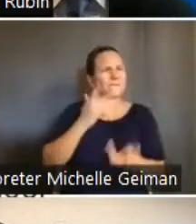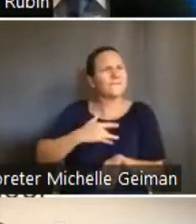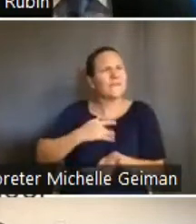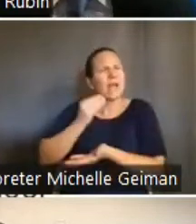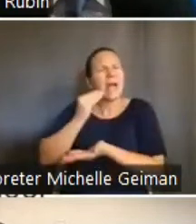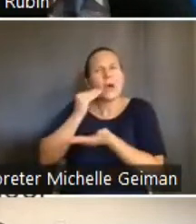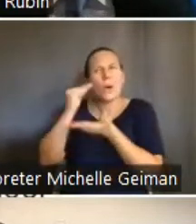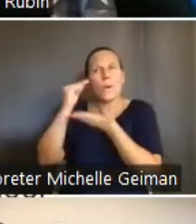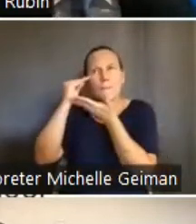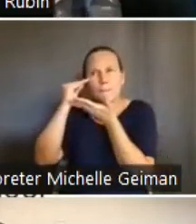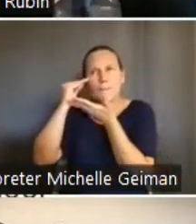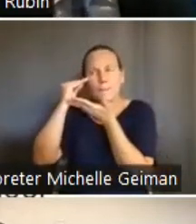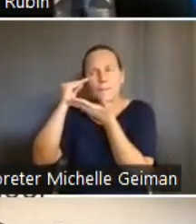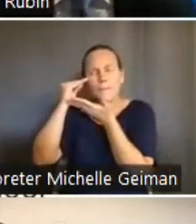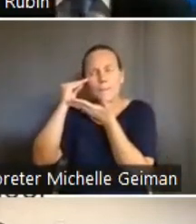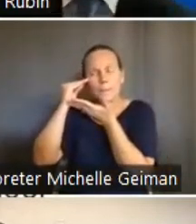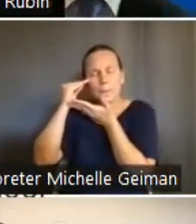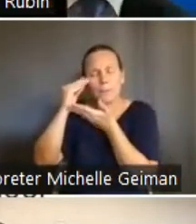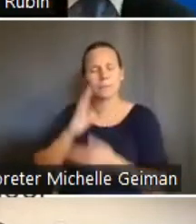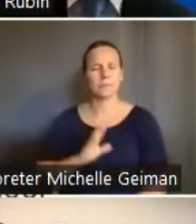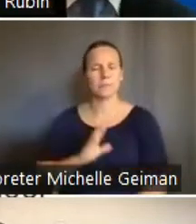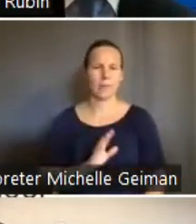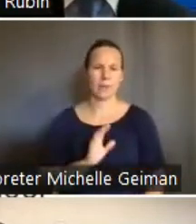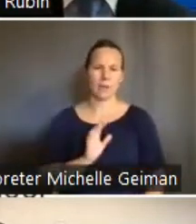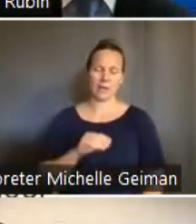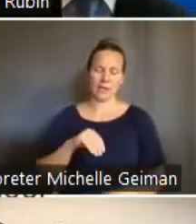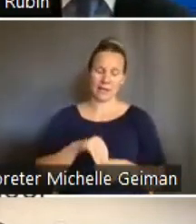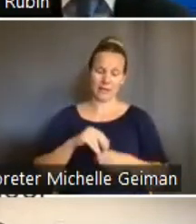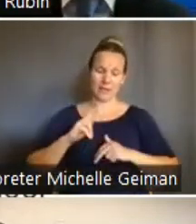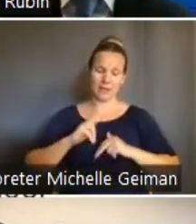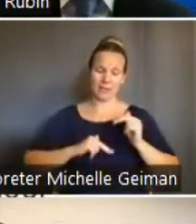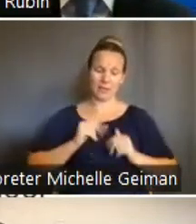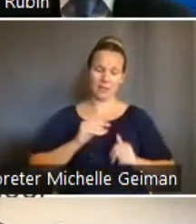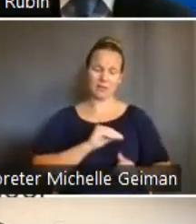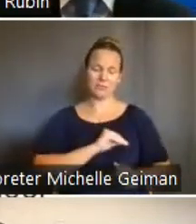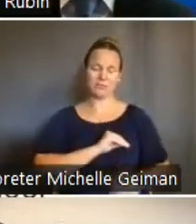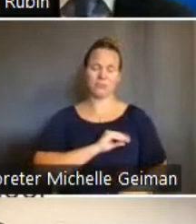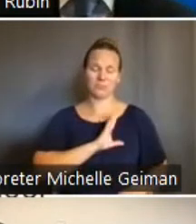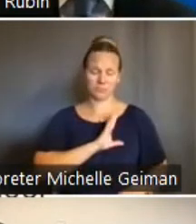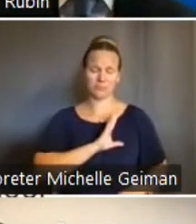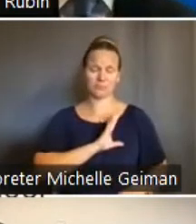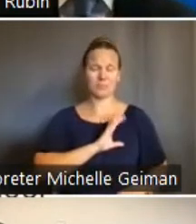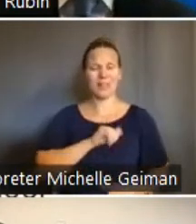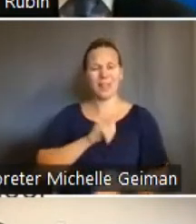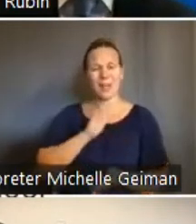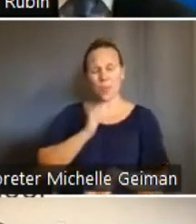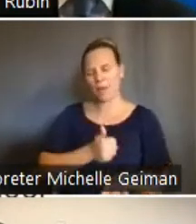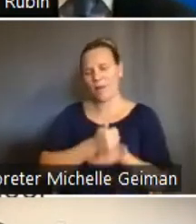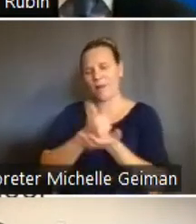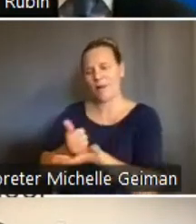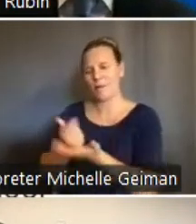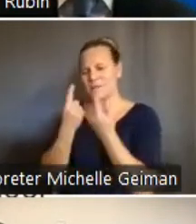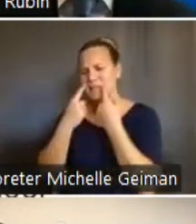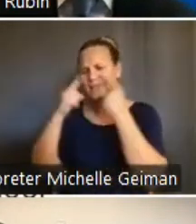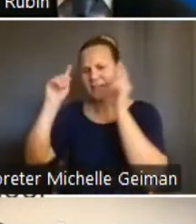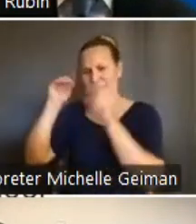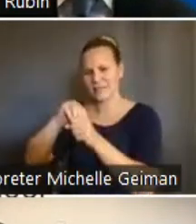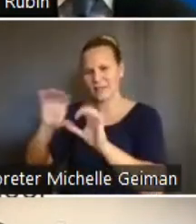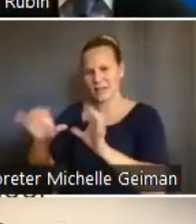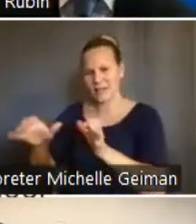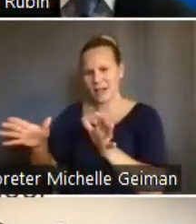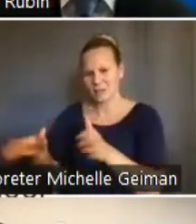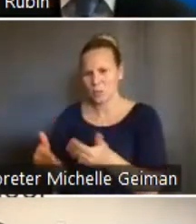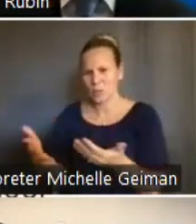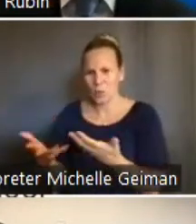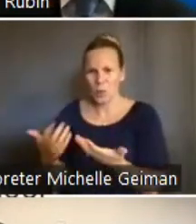them a greater comfort when they're in the building, which in turn helps their success in the classroom for the things that we're trying to teach them. So